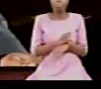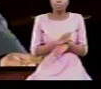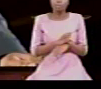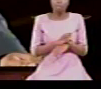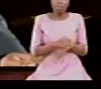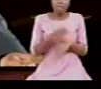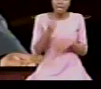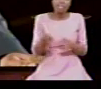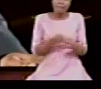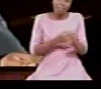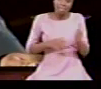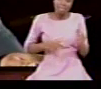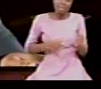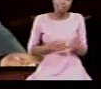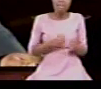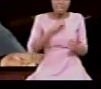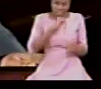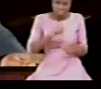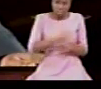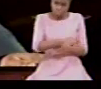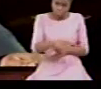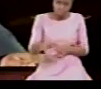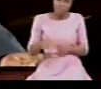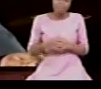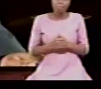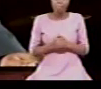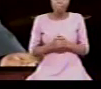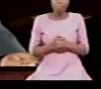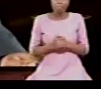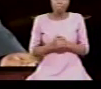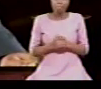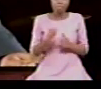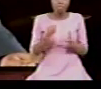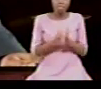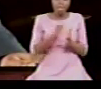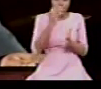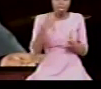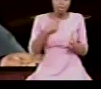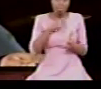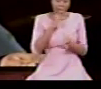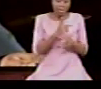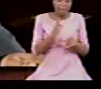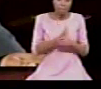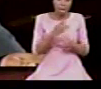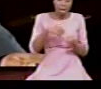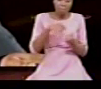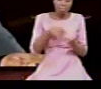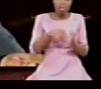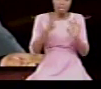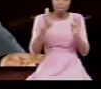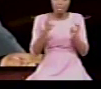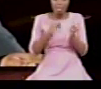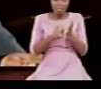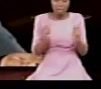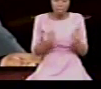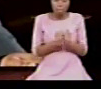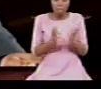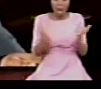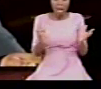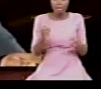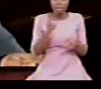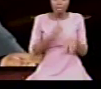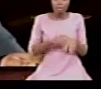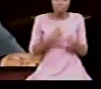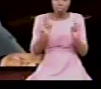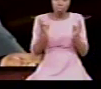he's a backslider, he's sowing. So that's why we're careful about this topic. It's a broad topic, sowing